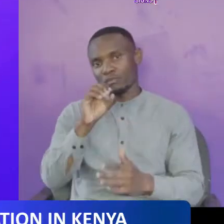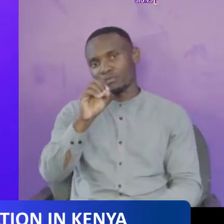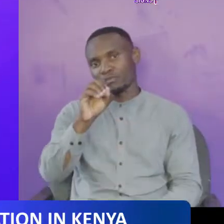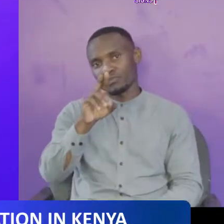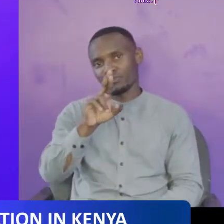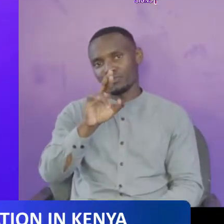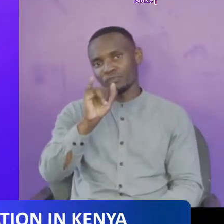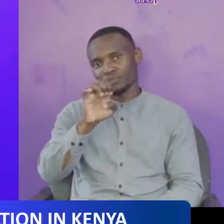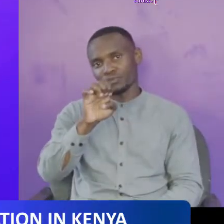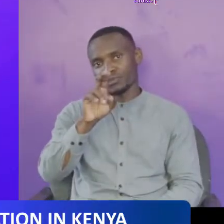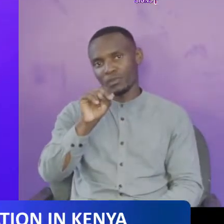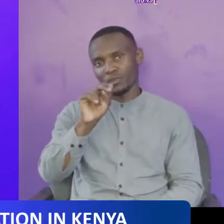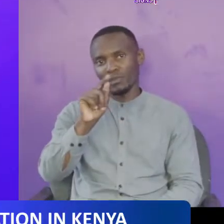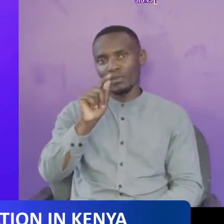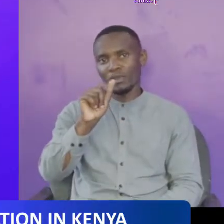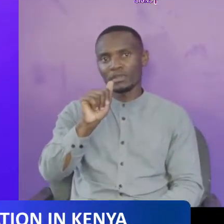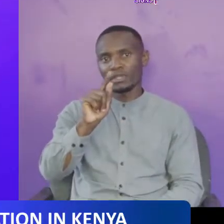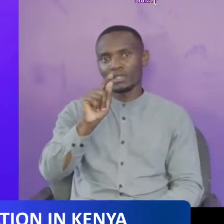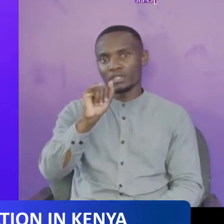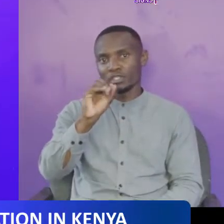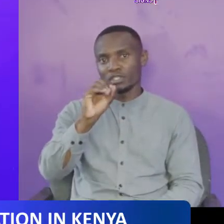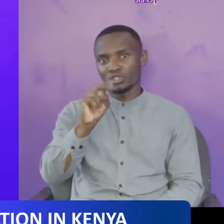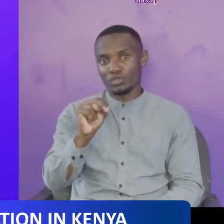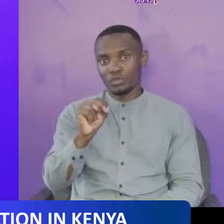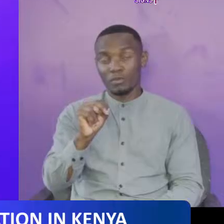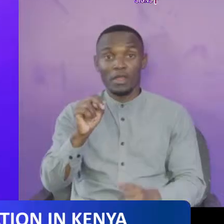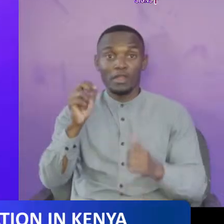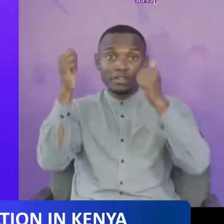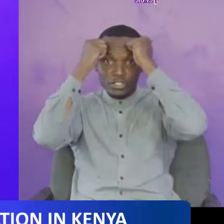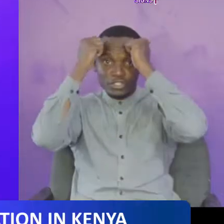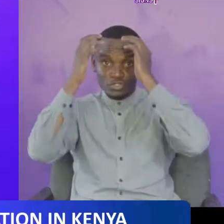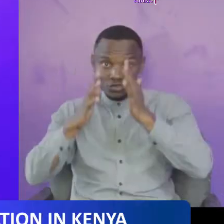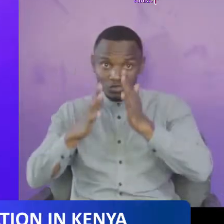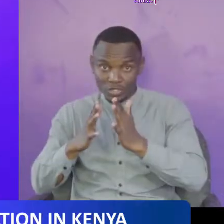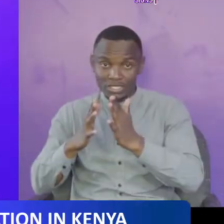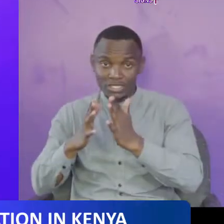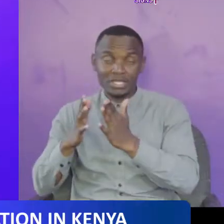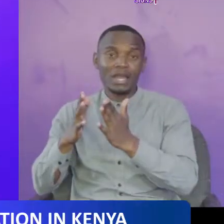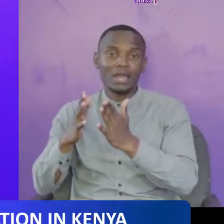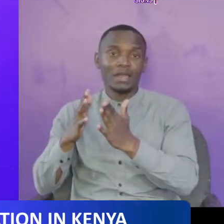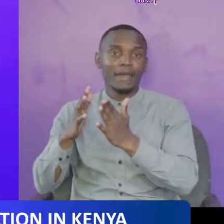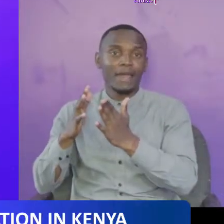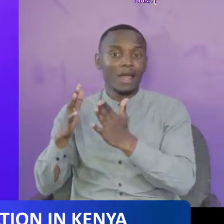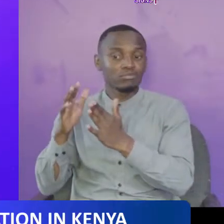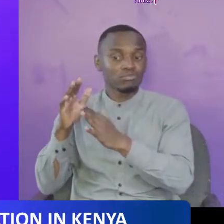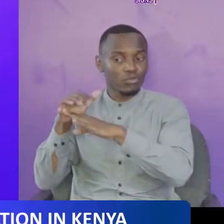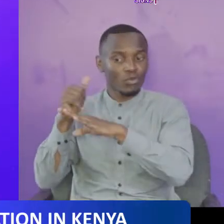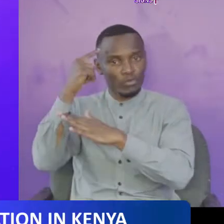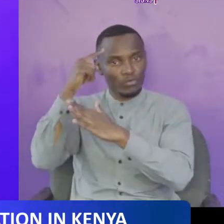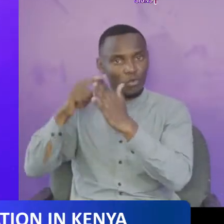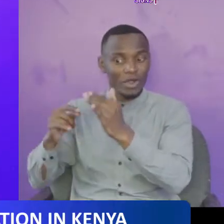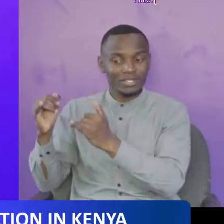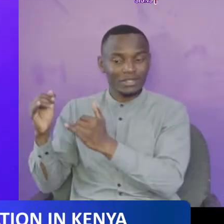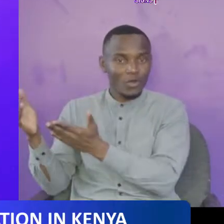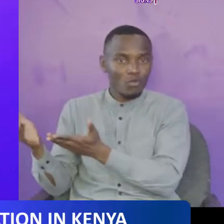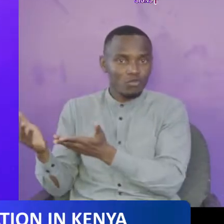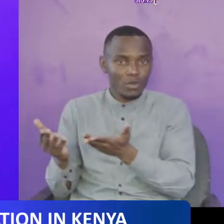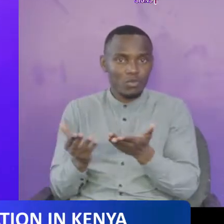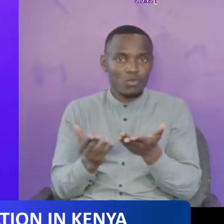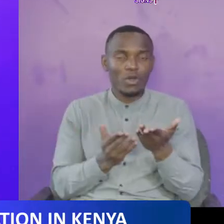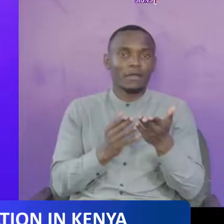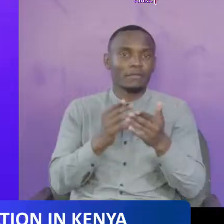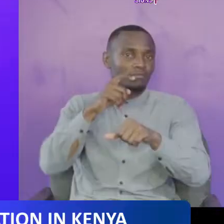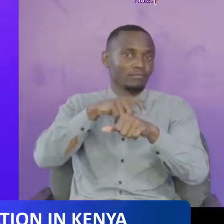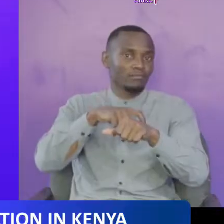campus and you're called orientation week and you don't show up. You miss out on so much information. That's where you learn who